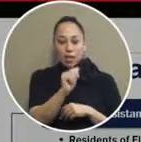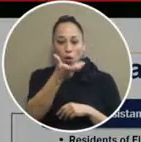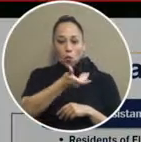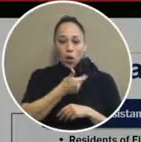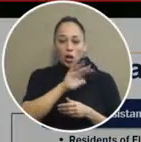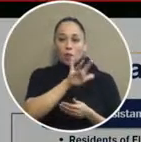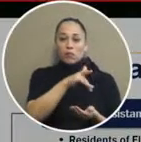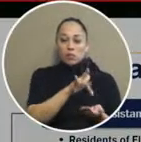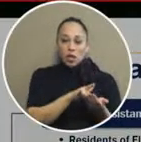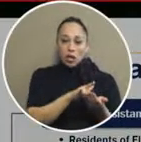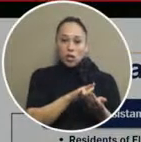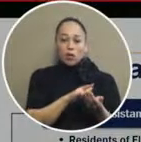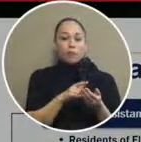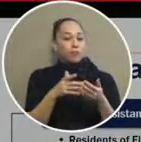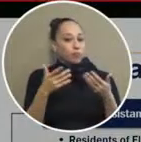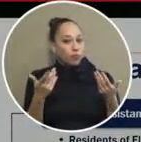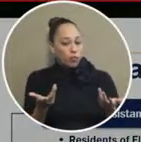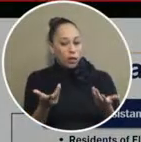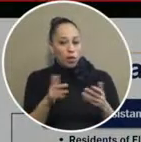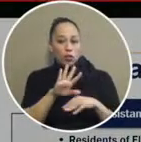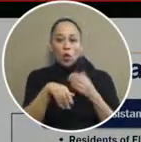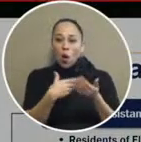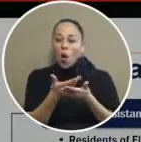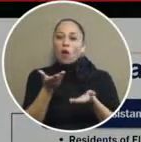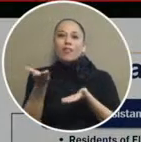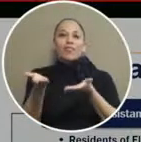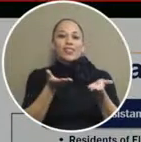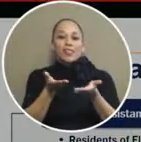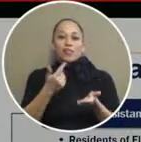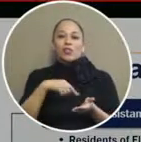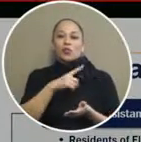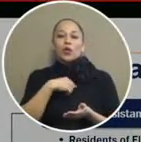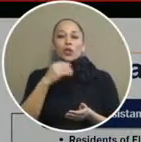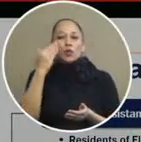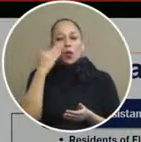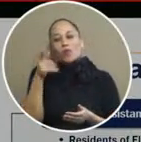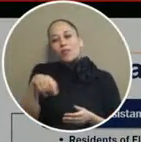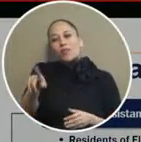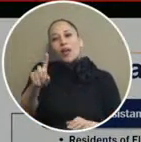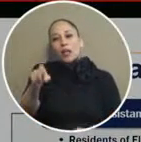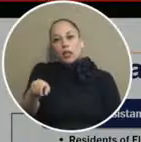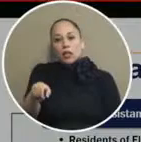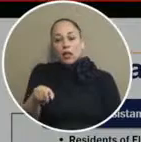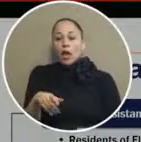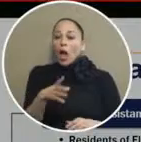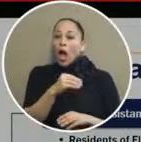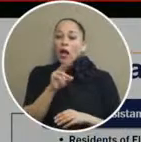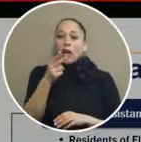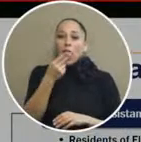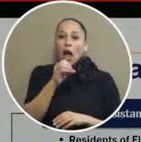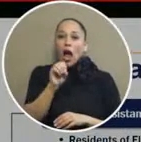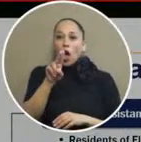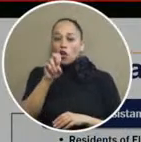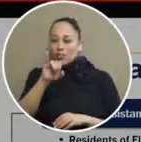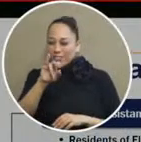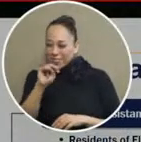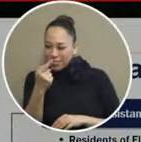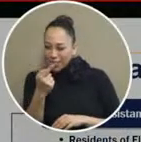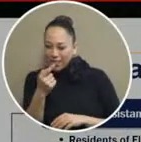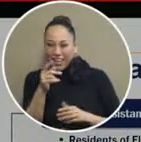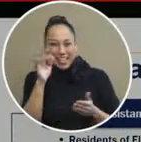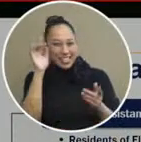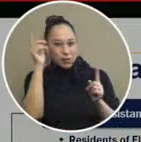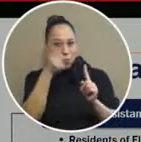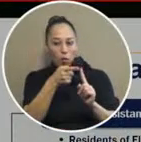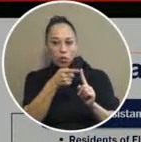the door, if you will, to all of the services that we know that they need. But rapid rehousing is the key